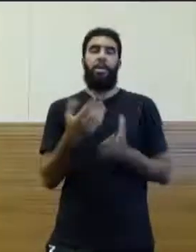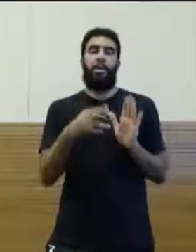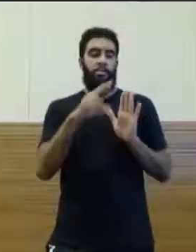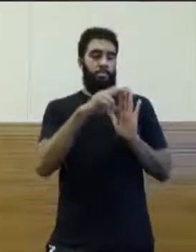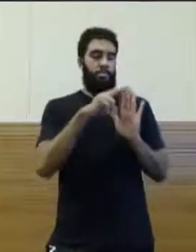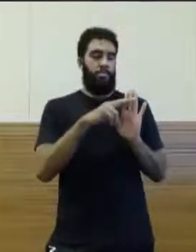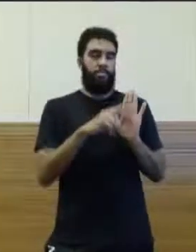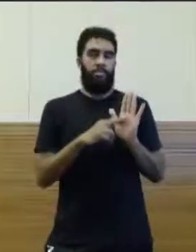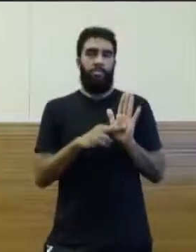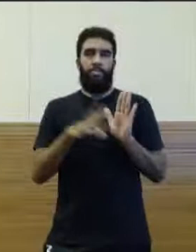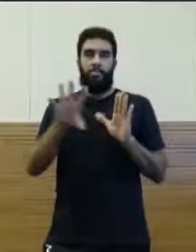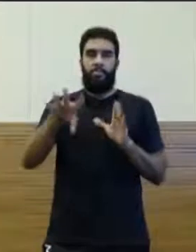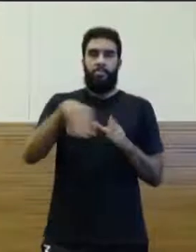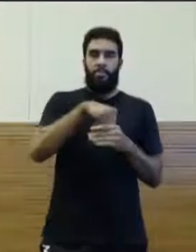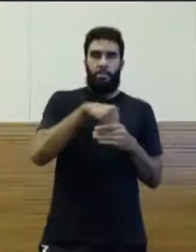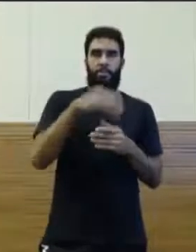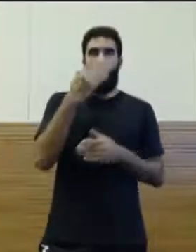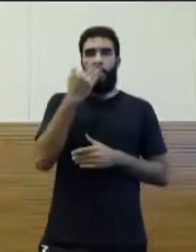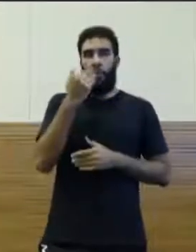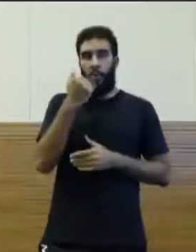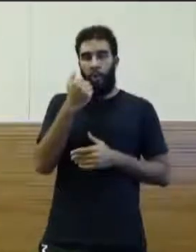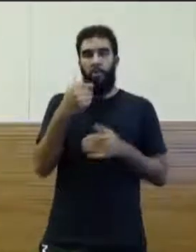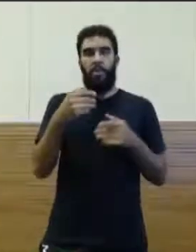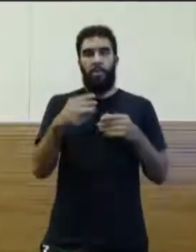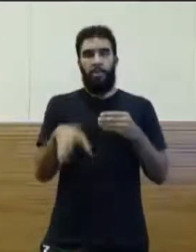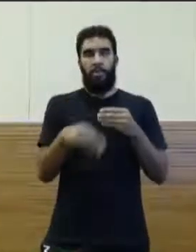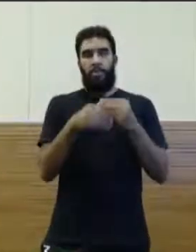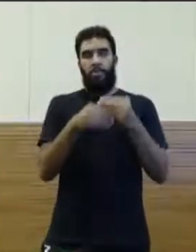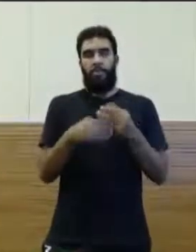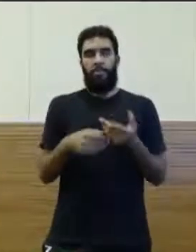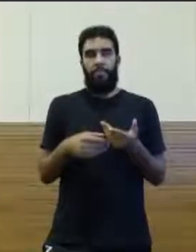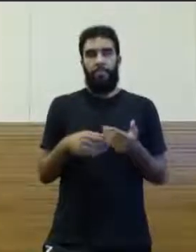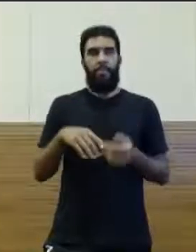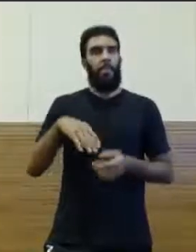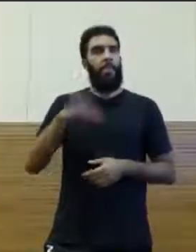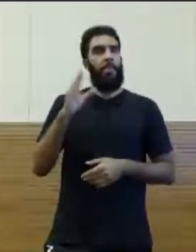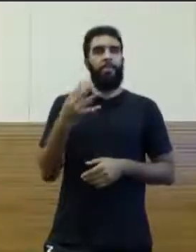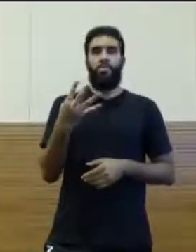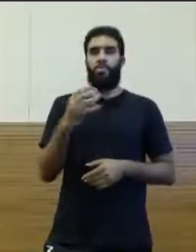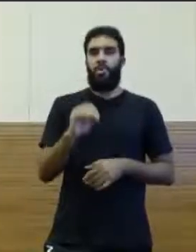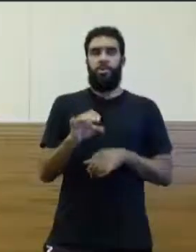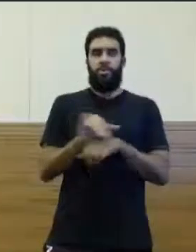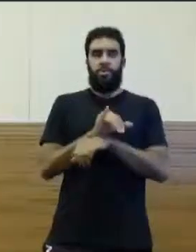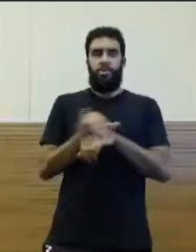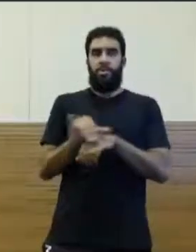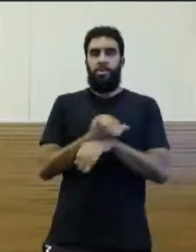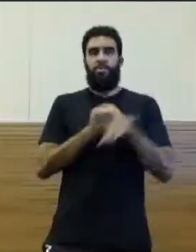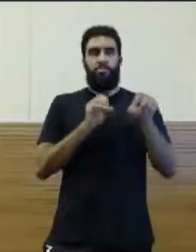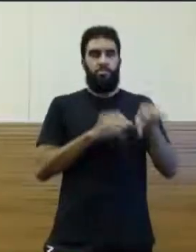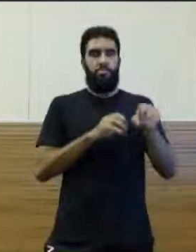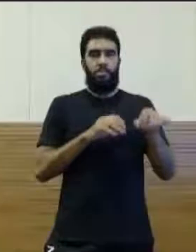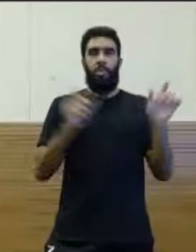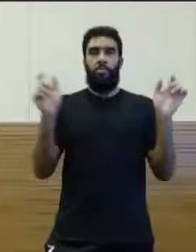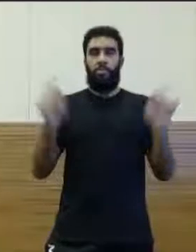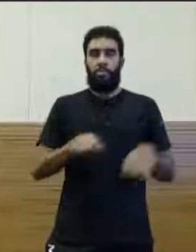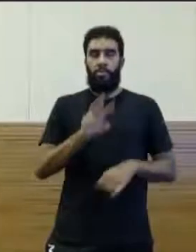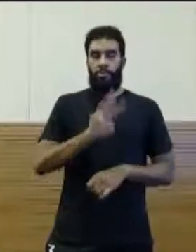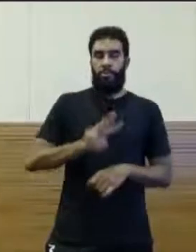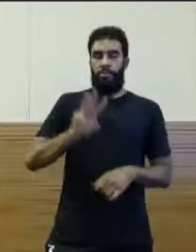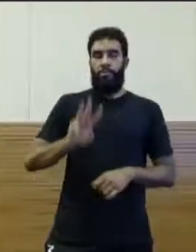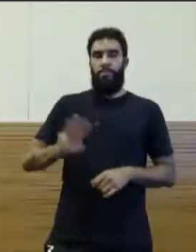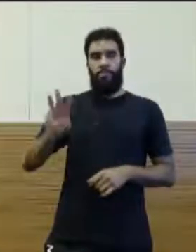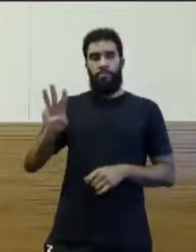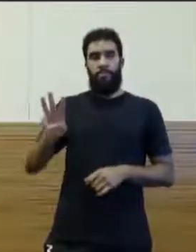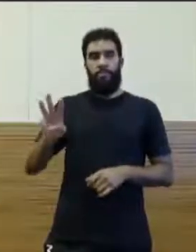of recipes, so to improve the complementary nutrition. We have many